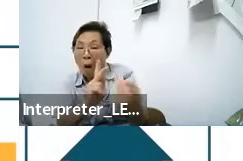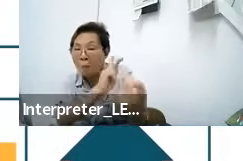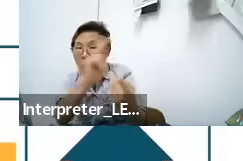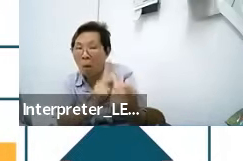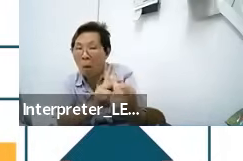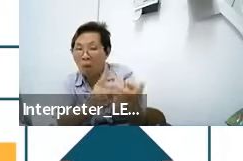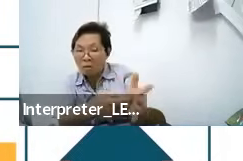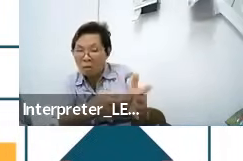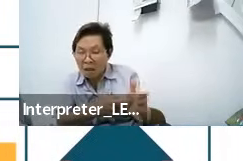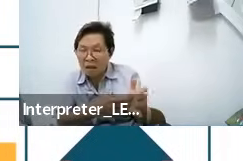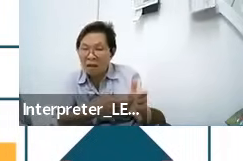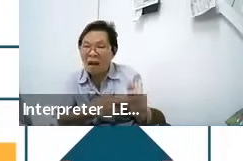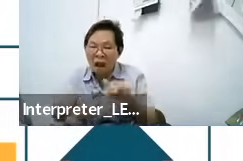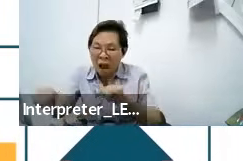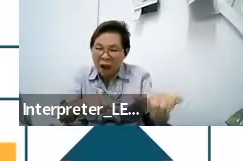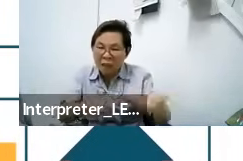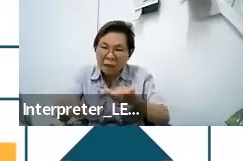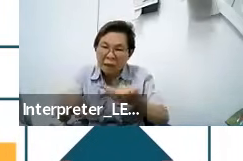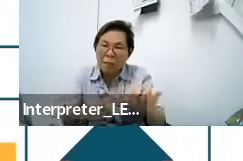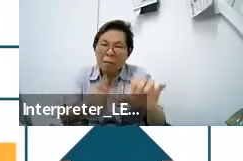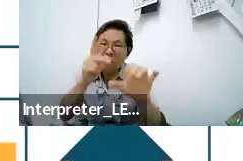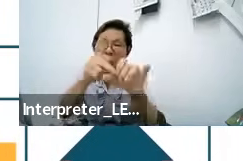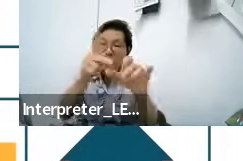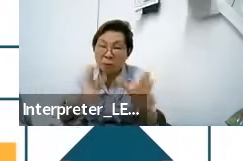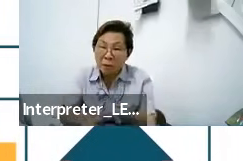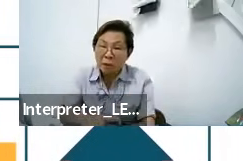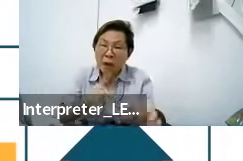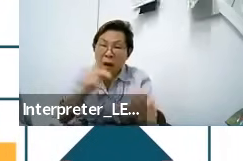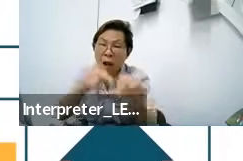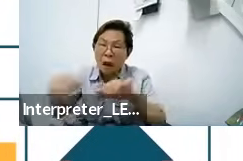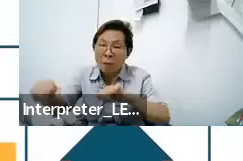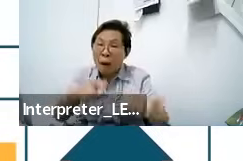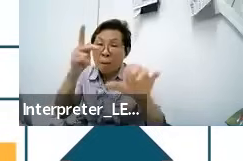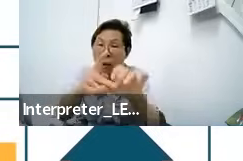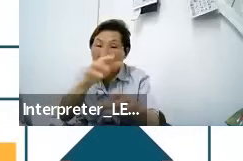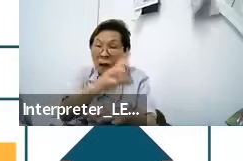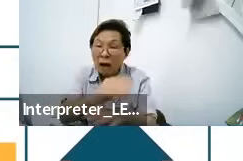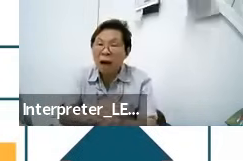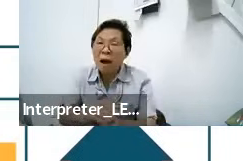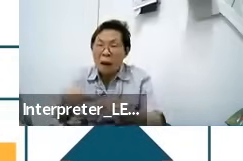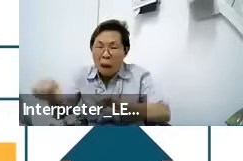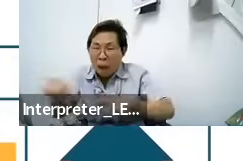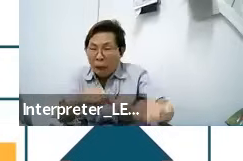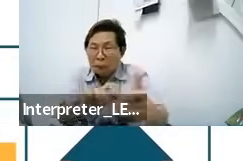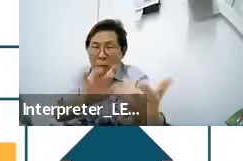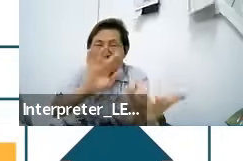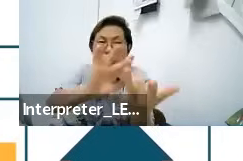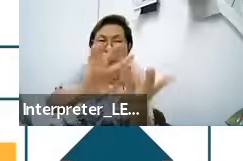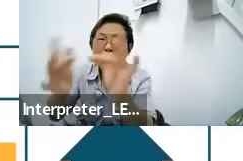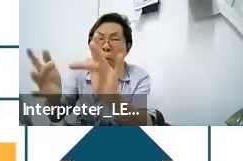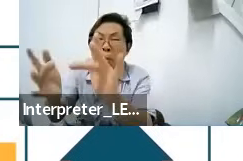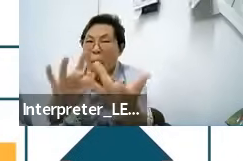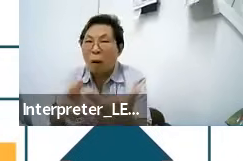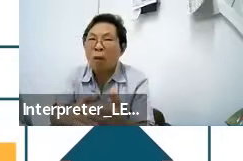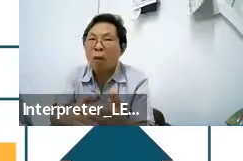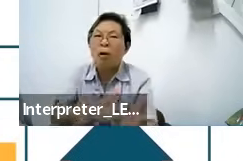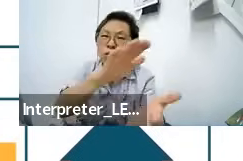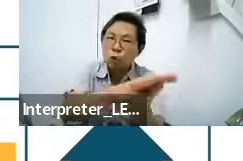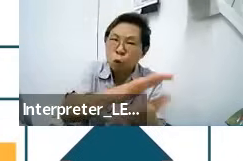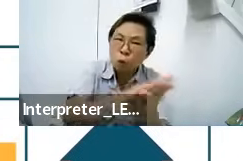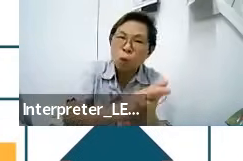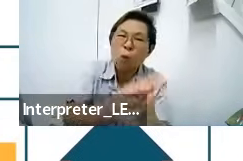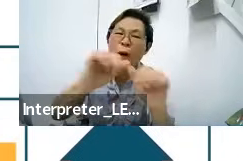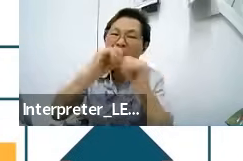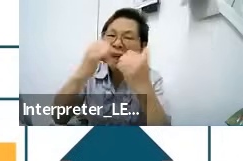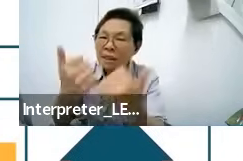active participations, active engagement of those stakeholders, parents, CSO,